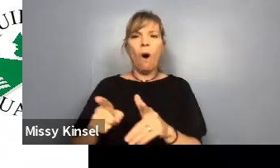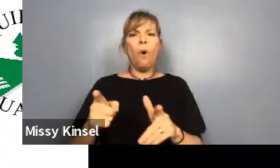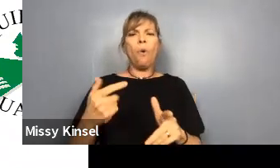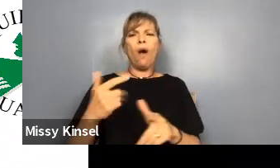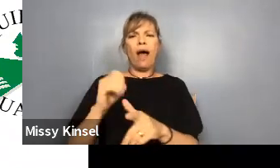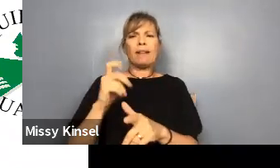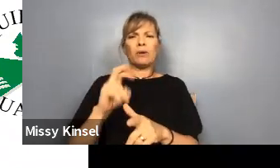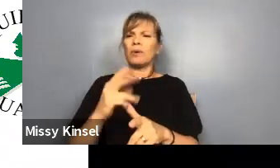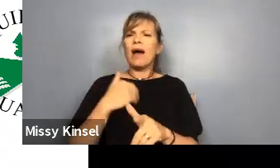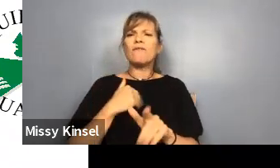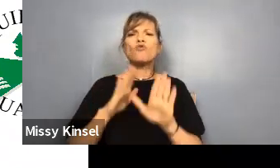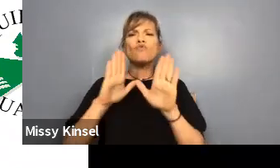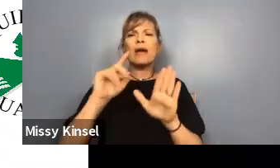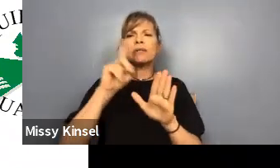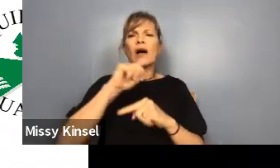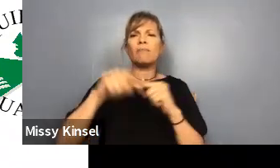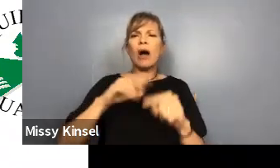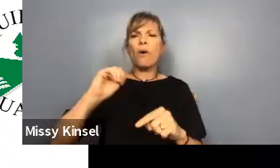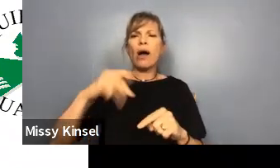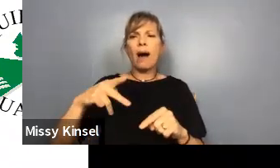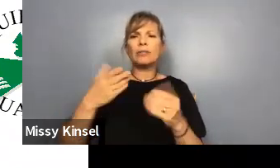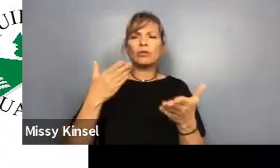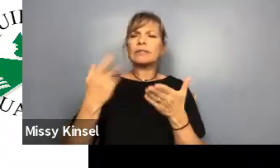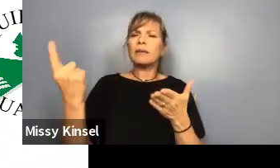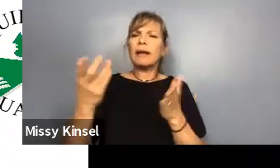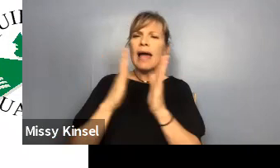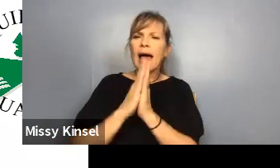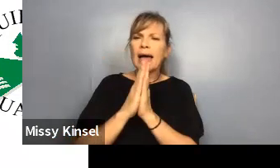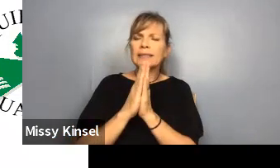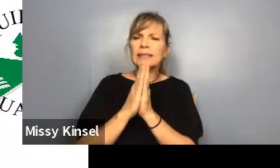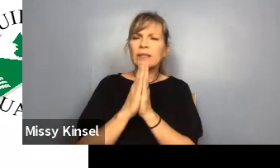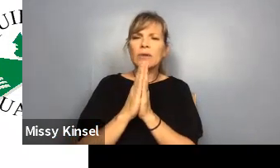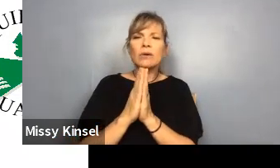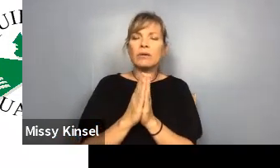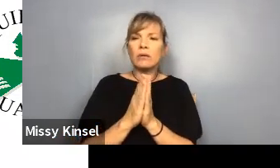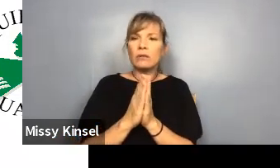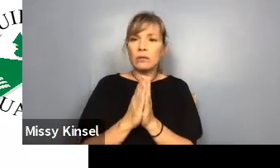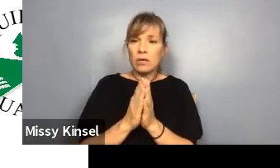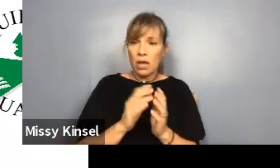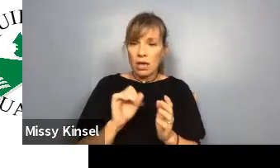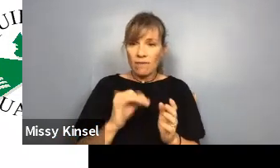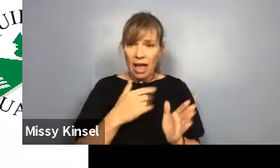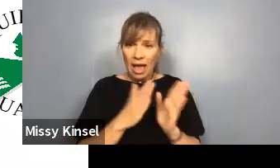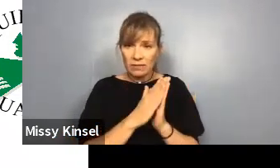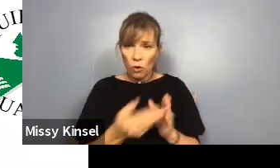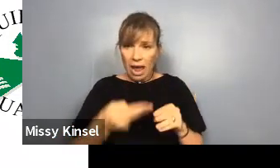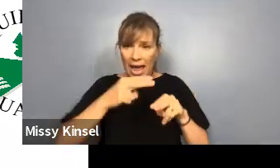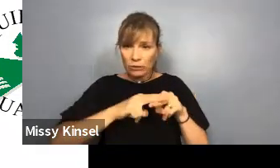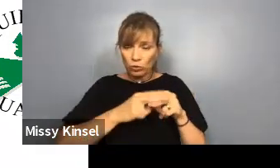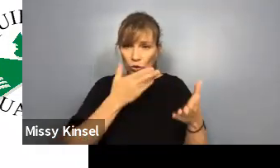question about compensatory services. Somebody asked, would asking for extra services